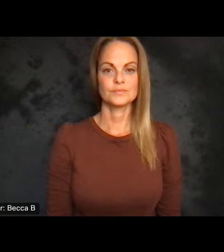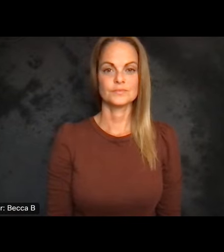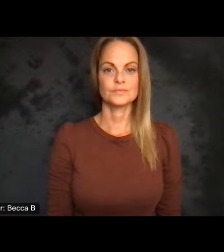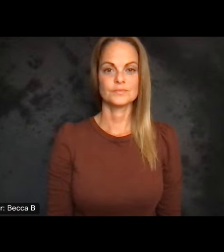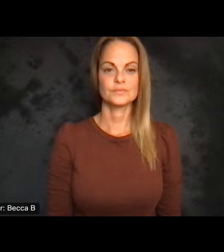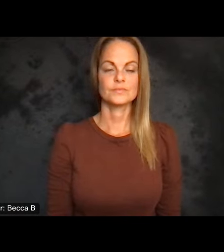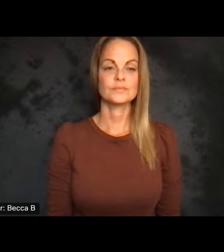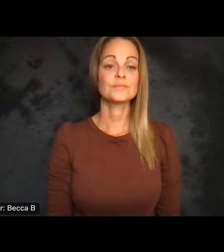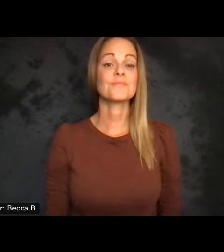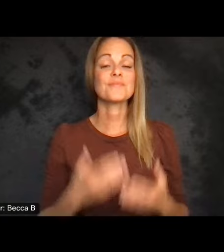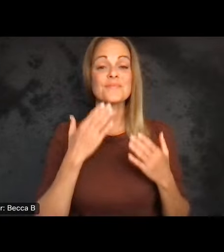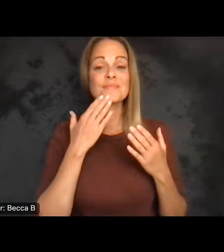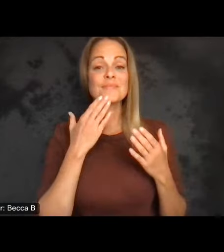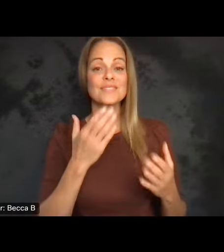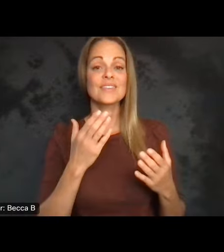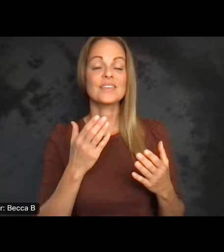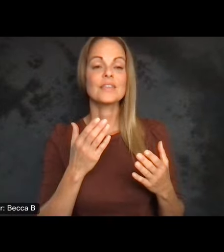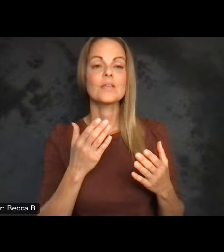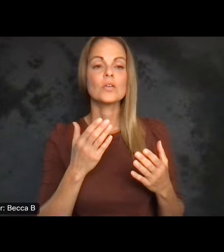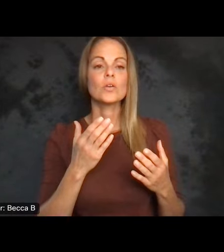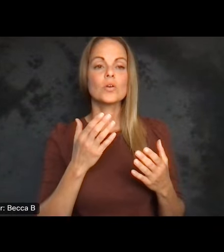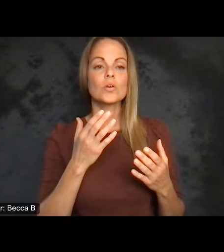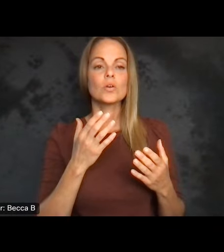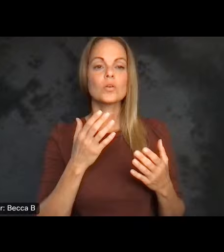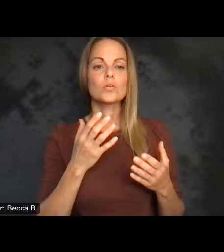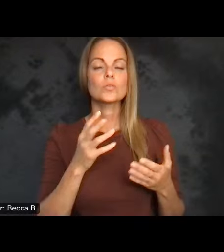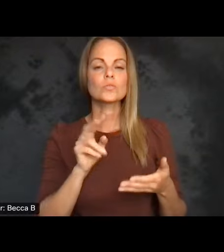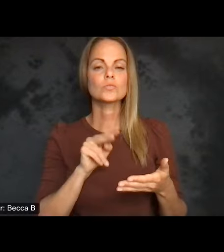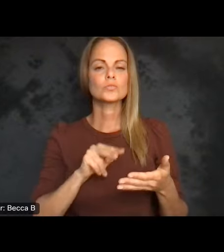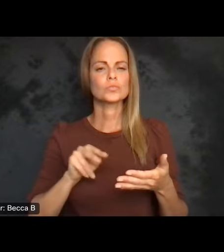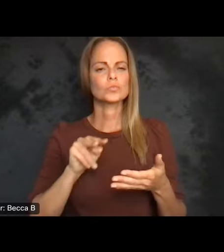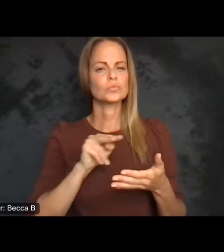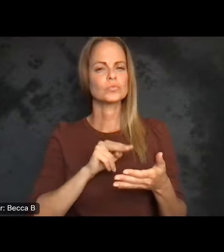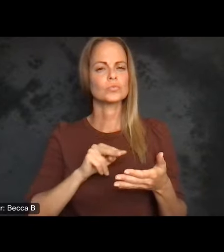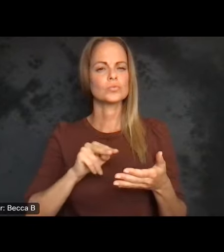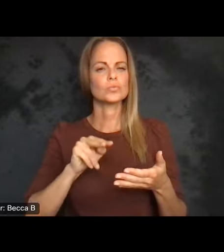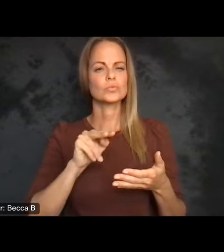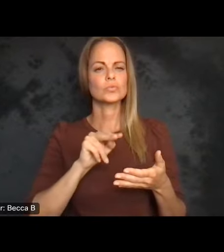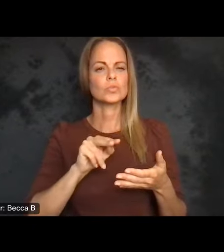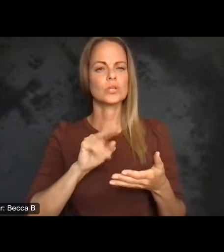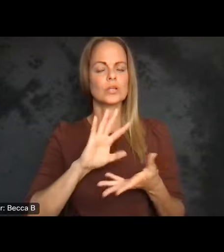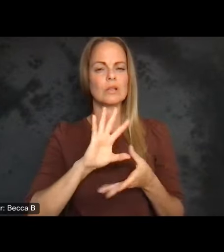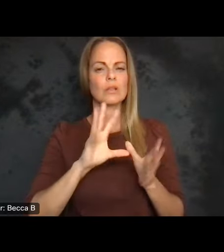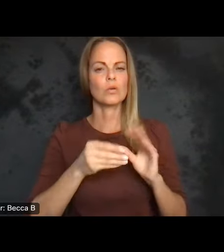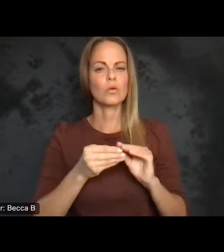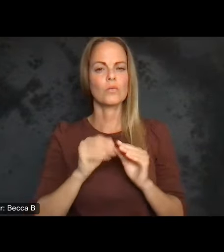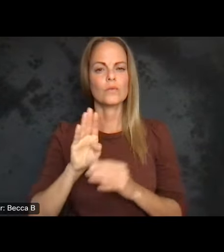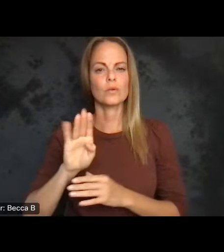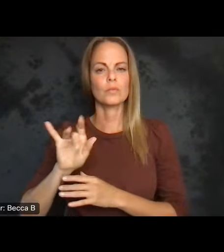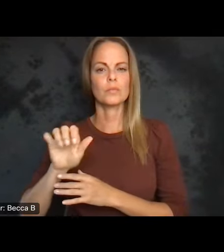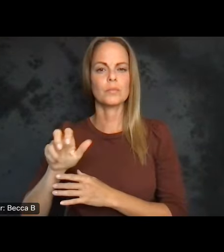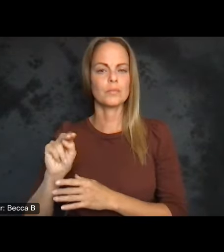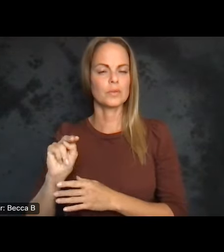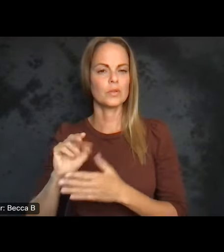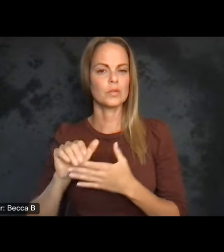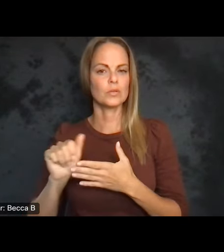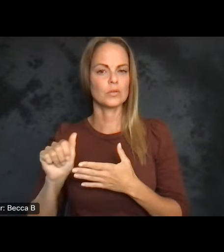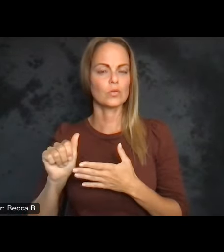Thank you, Mr. Chairman. So looking at the overall $1 billion, and that would be with a